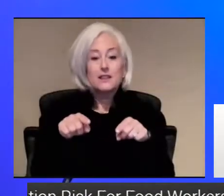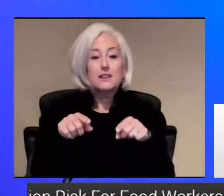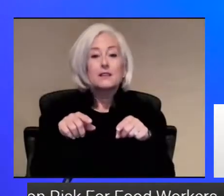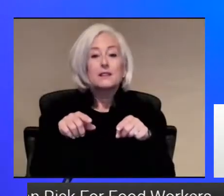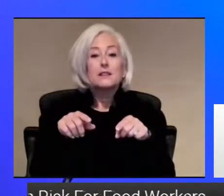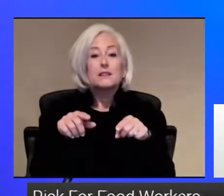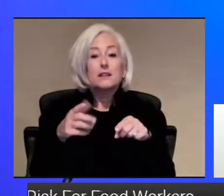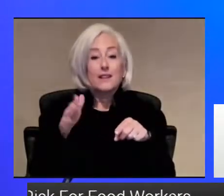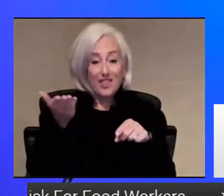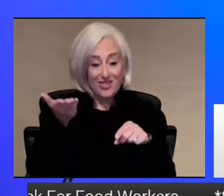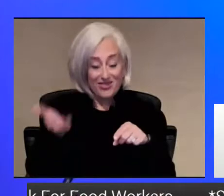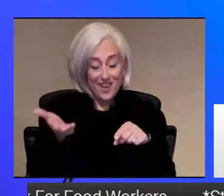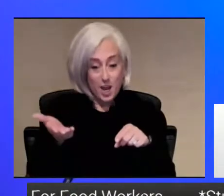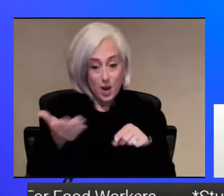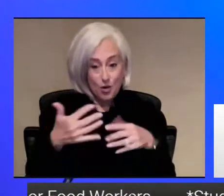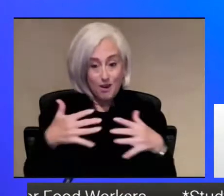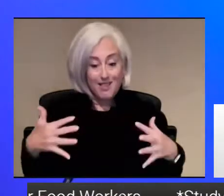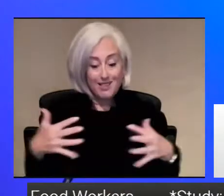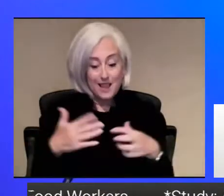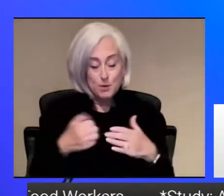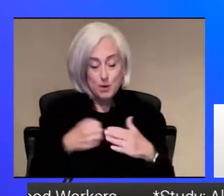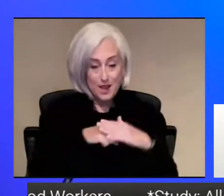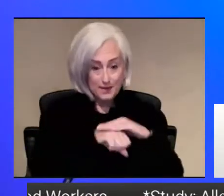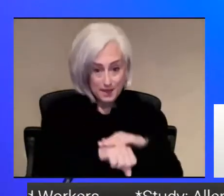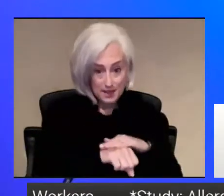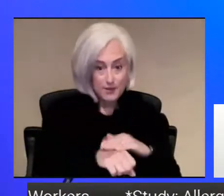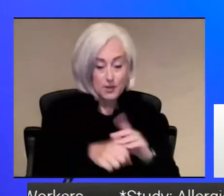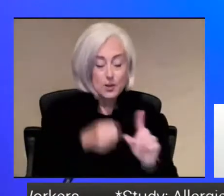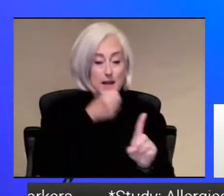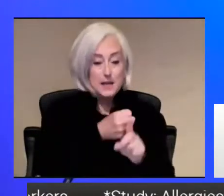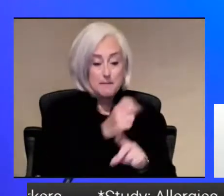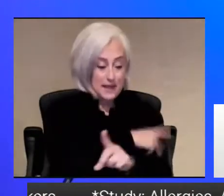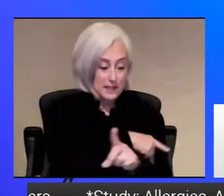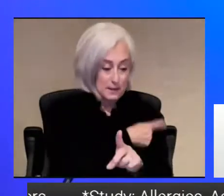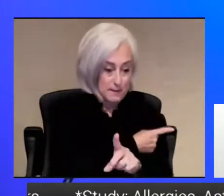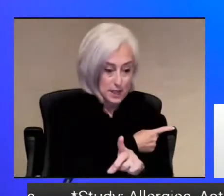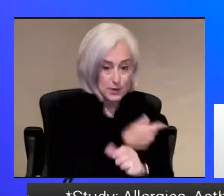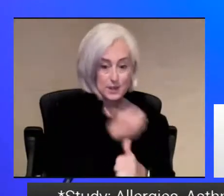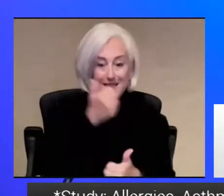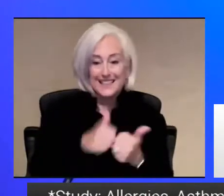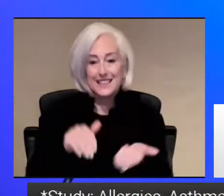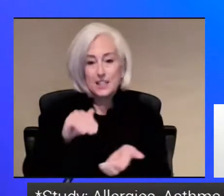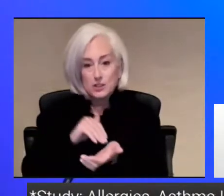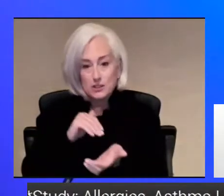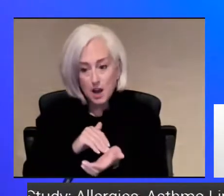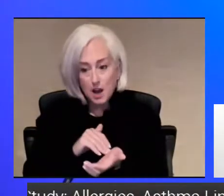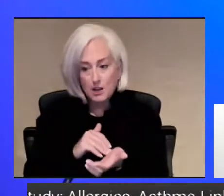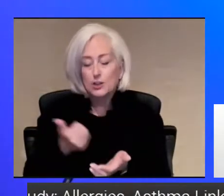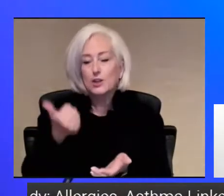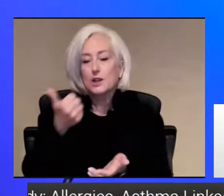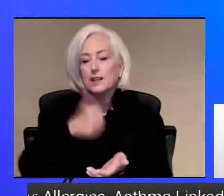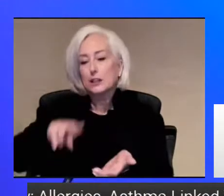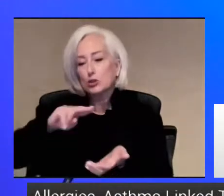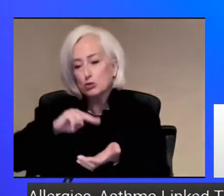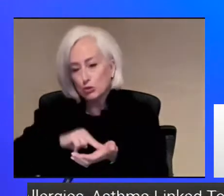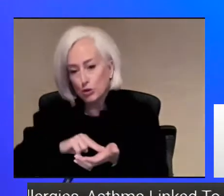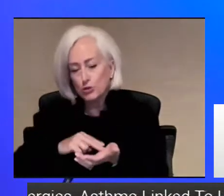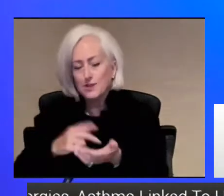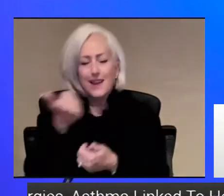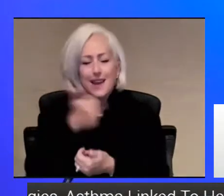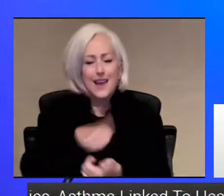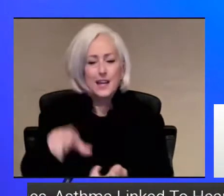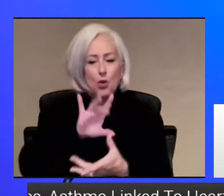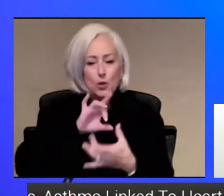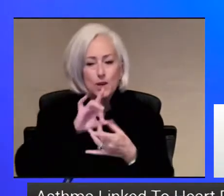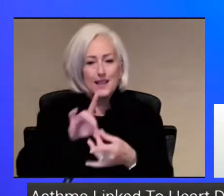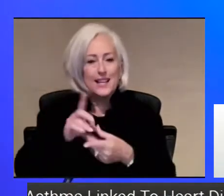only impact the patients, but every provider, every person that is servicing a patient or providing care to that patient is going to